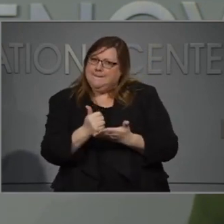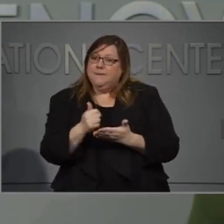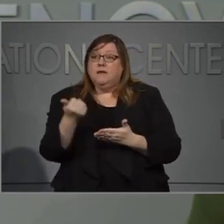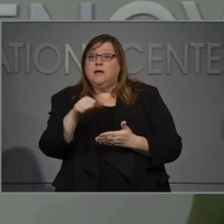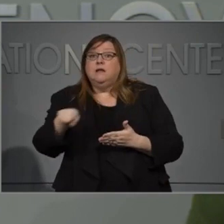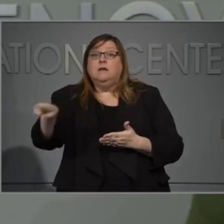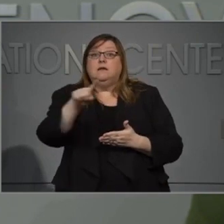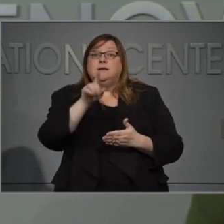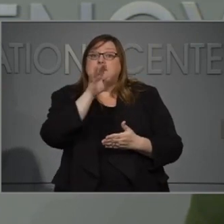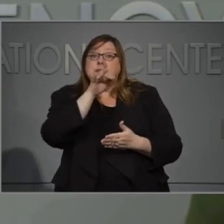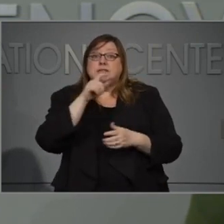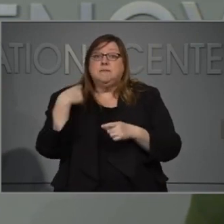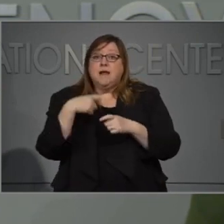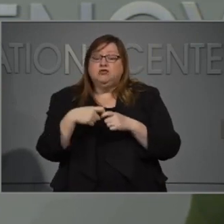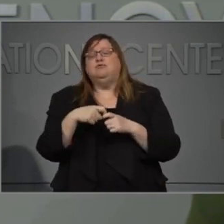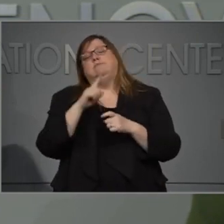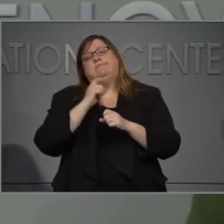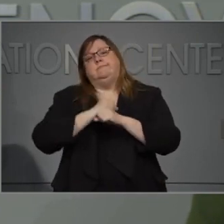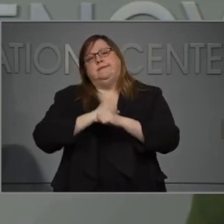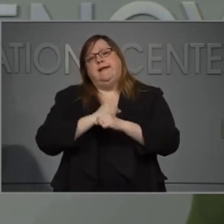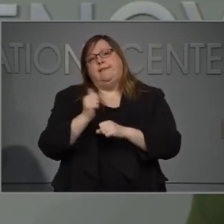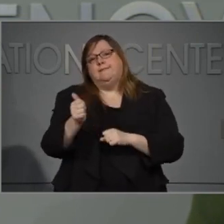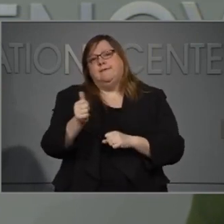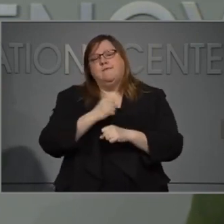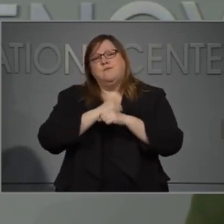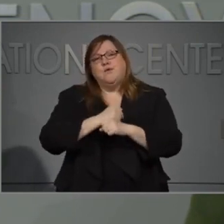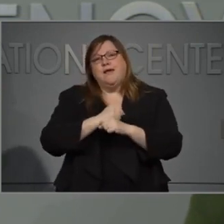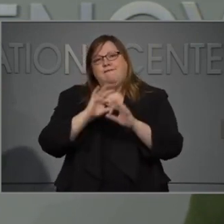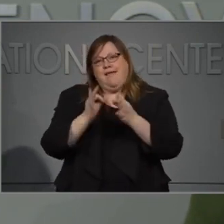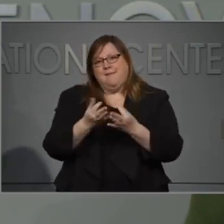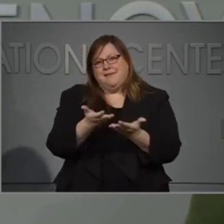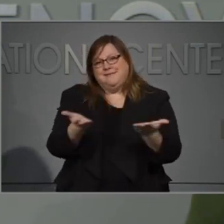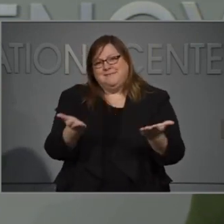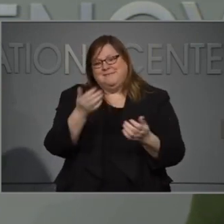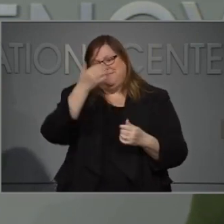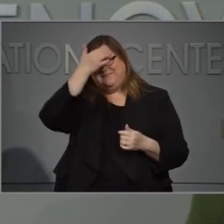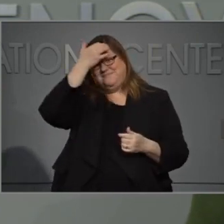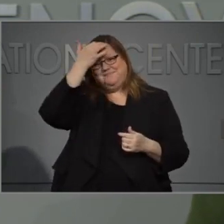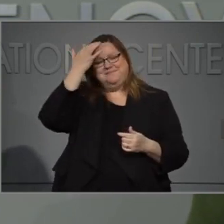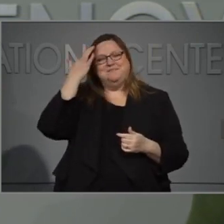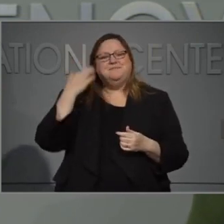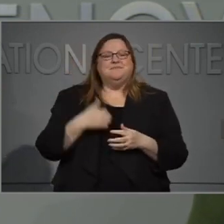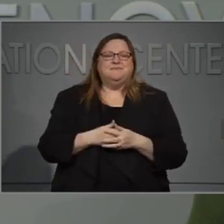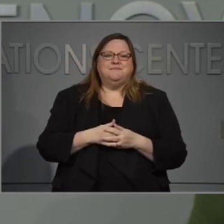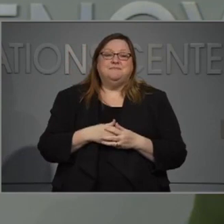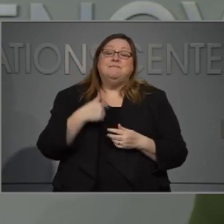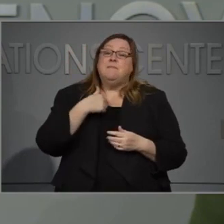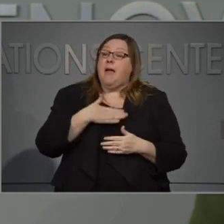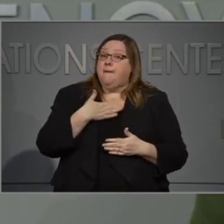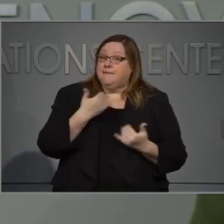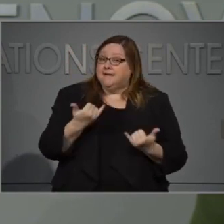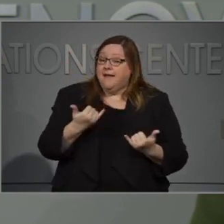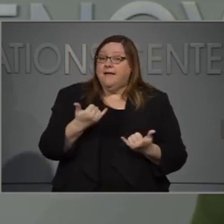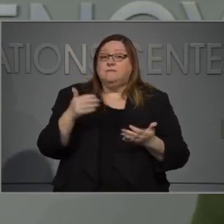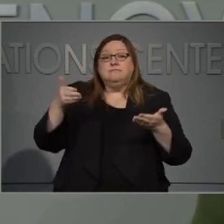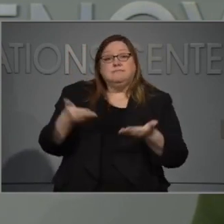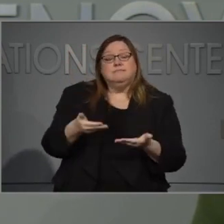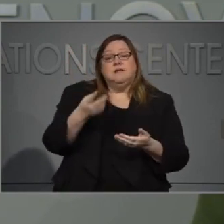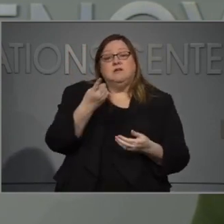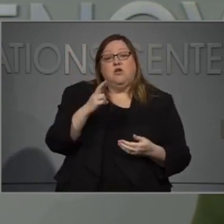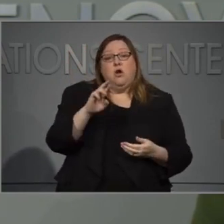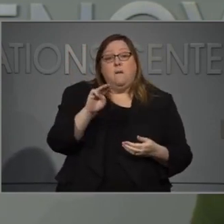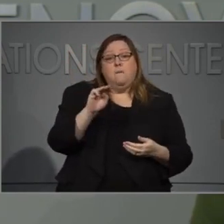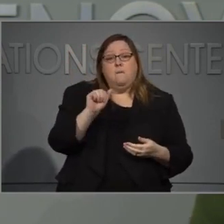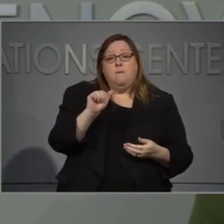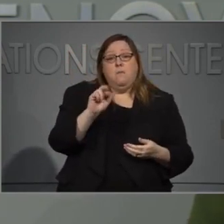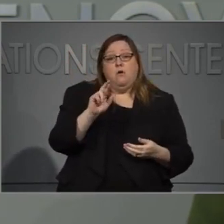their families. I'm pleased that we have with us Dr. Viviana Martinez-Bianchi to discuss how we can continue to